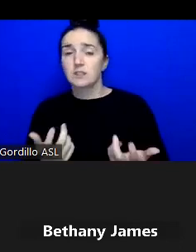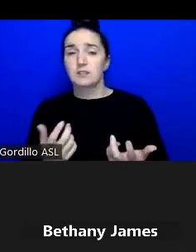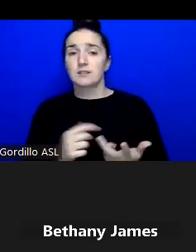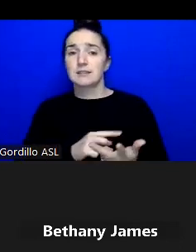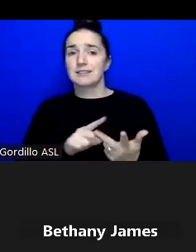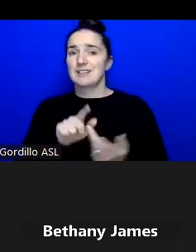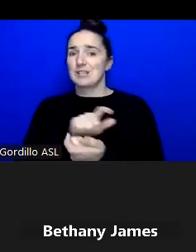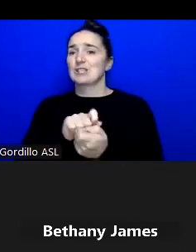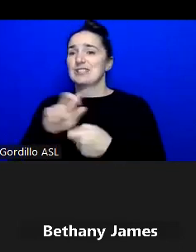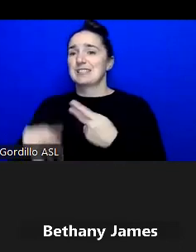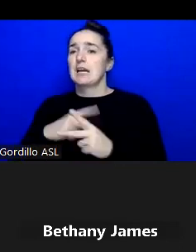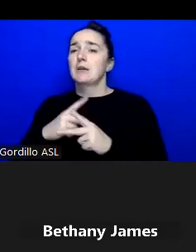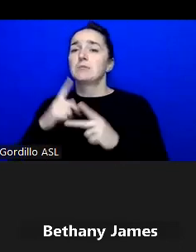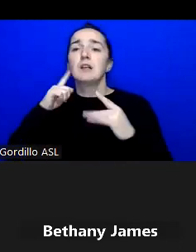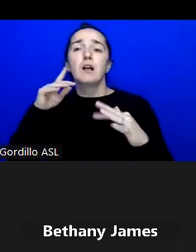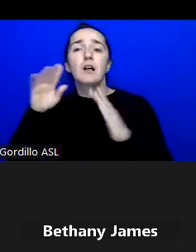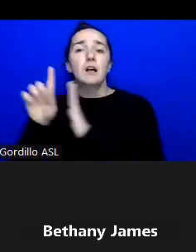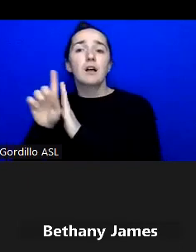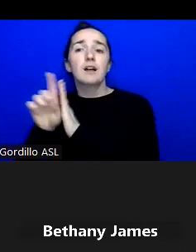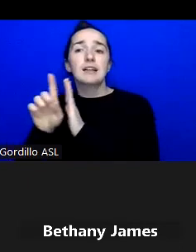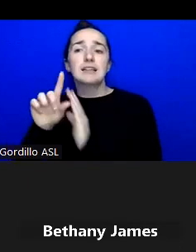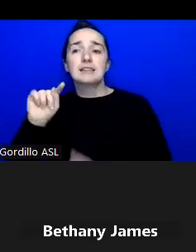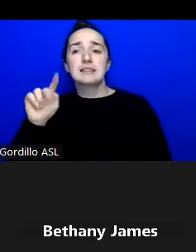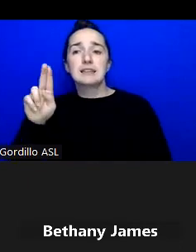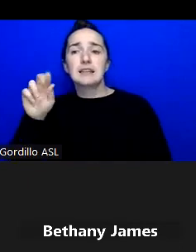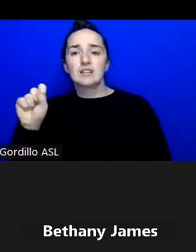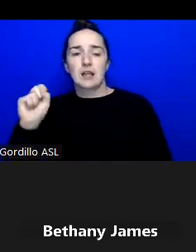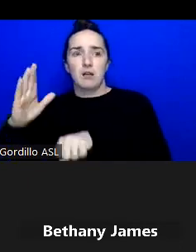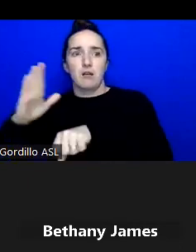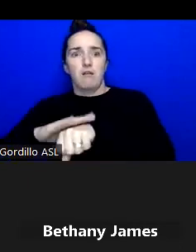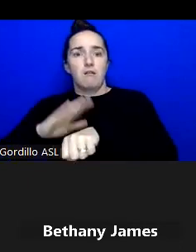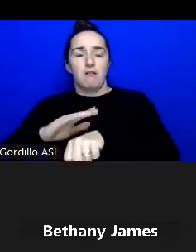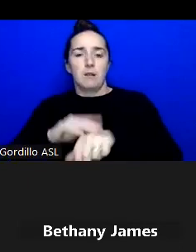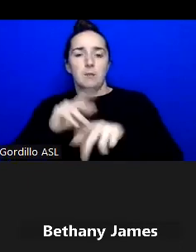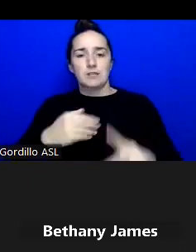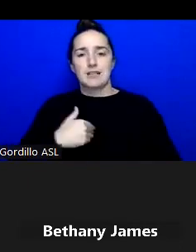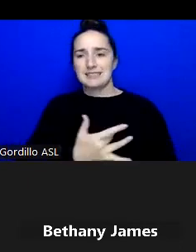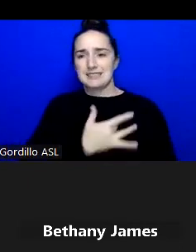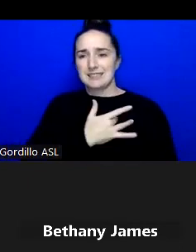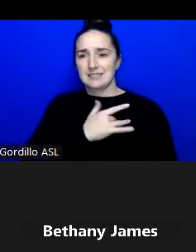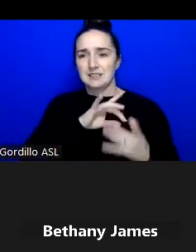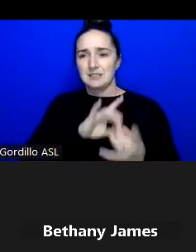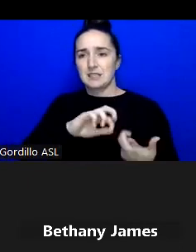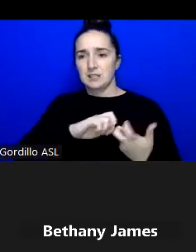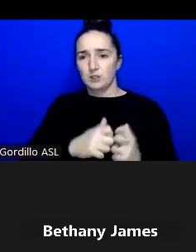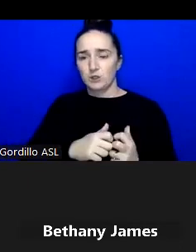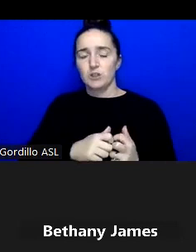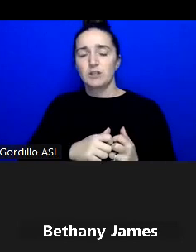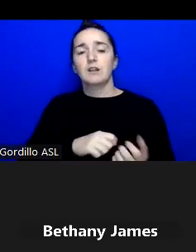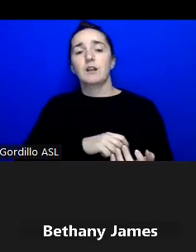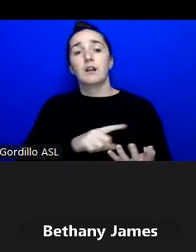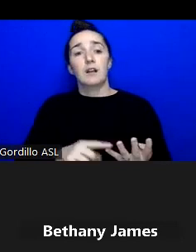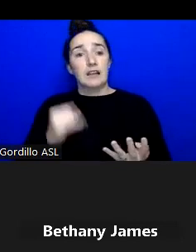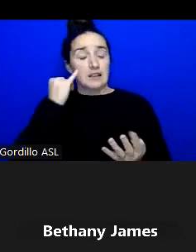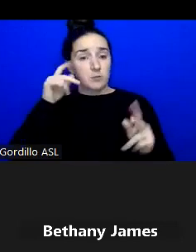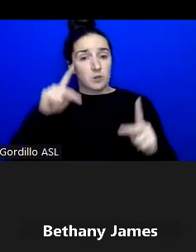tinnitus can tip us off that somebody may have some kind of a cardiovascular issue. We know that if somebody has hearing loss and it goes